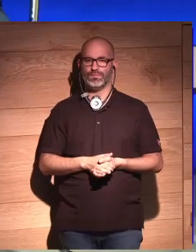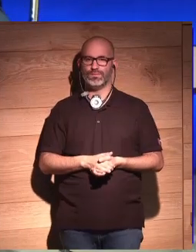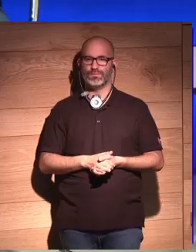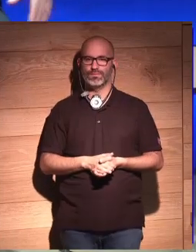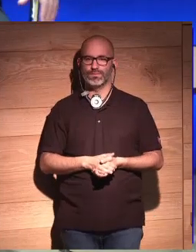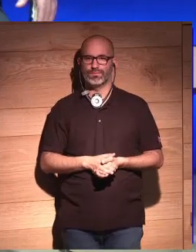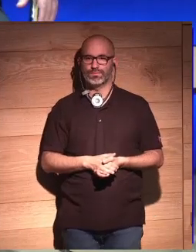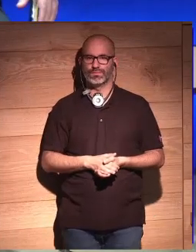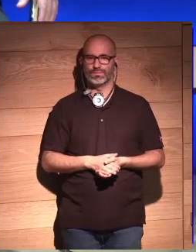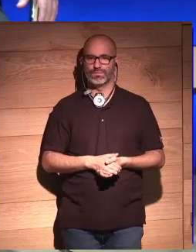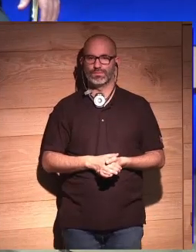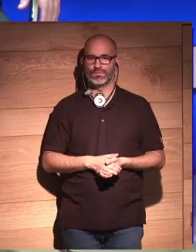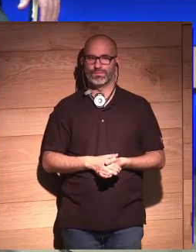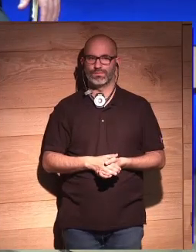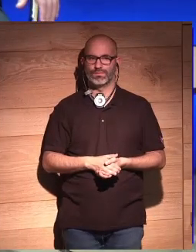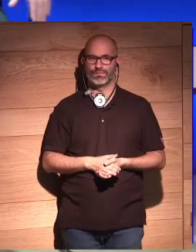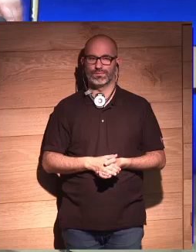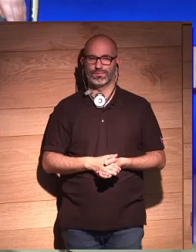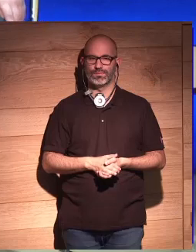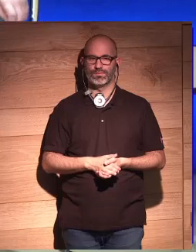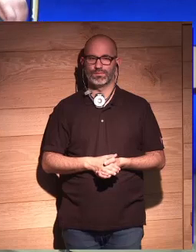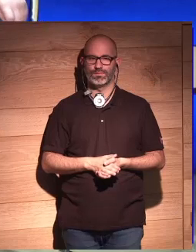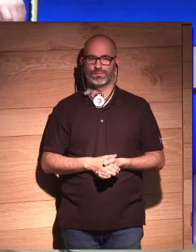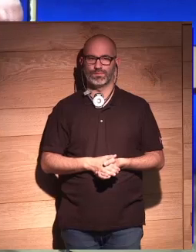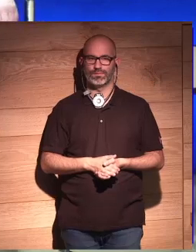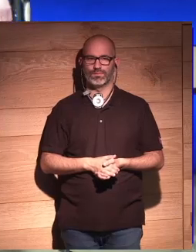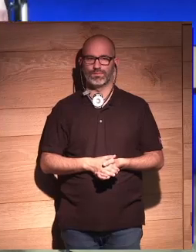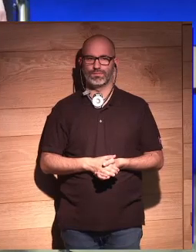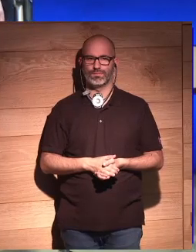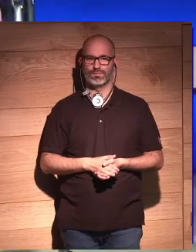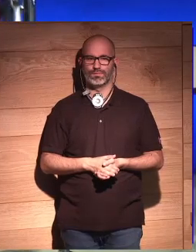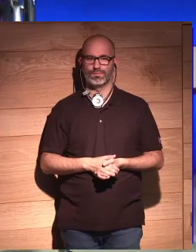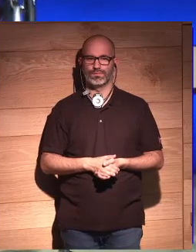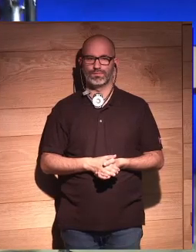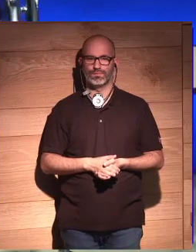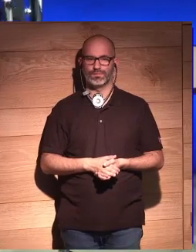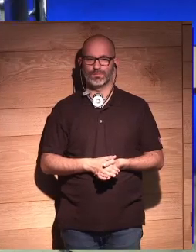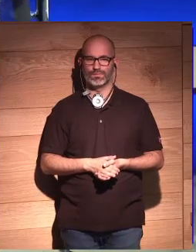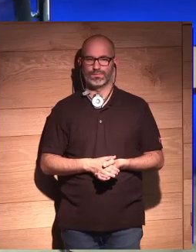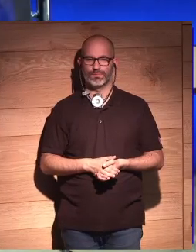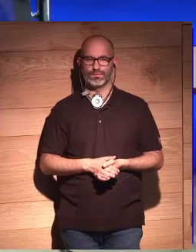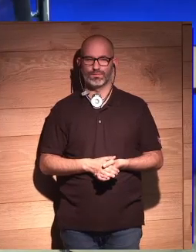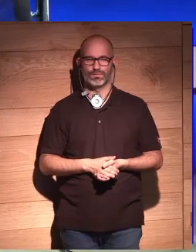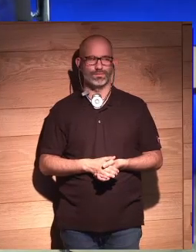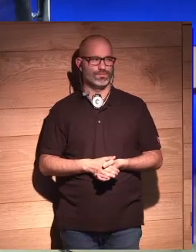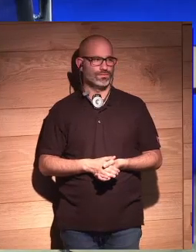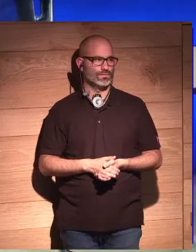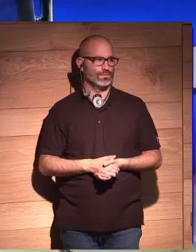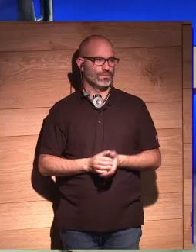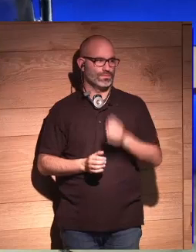you to, well, that gives us hope for the future. I encourage you to ask Shari, now or never.